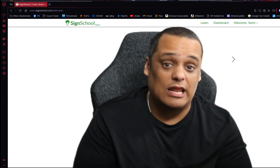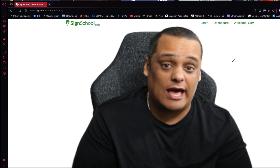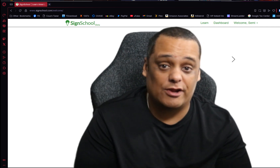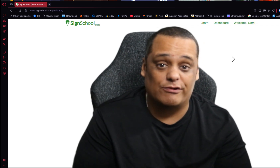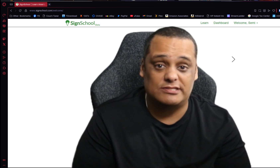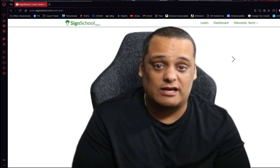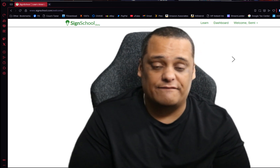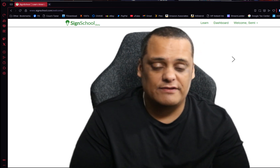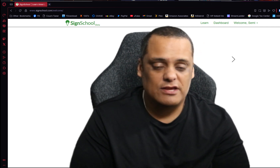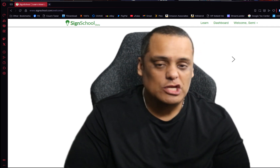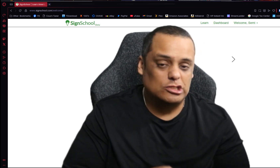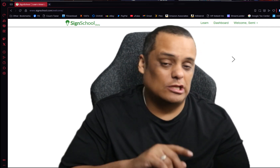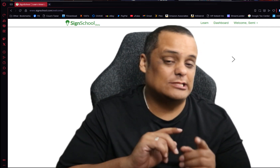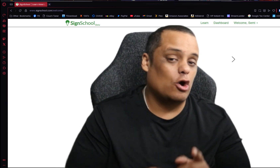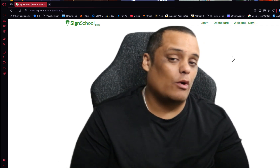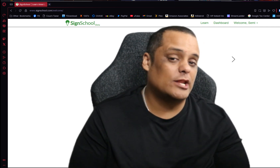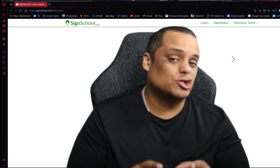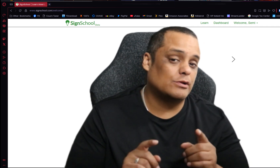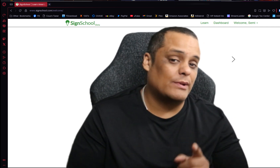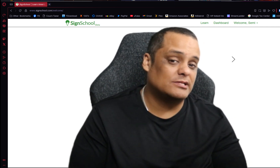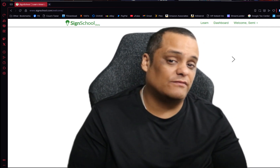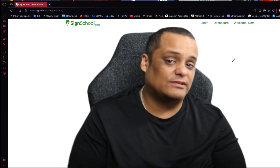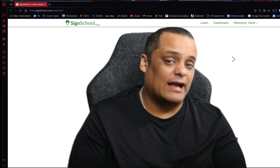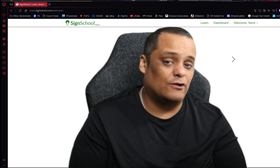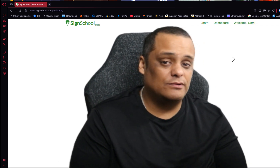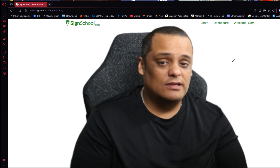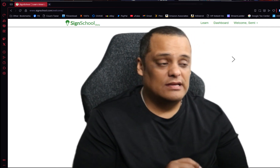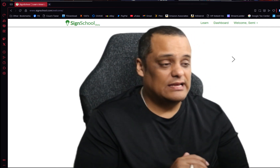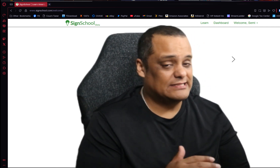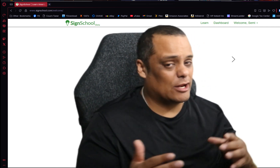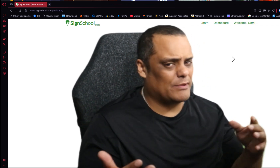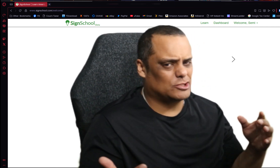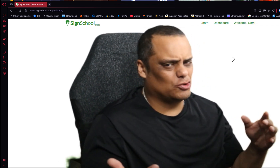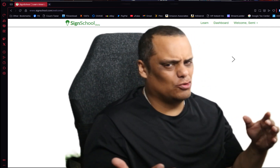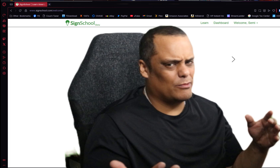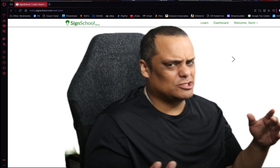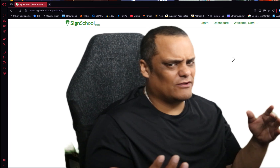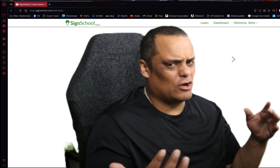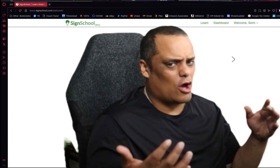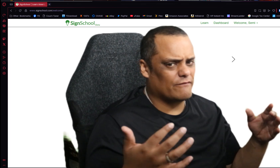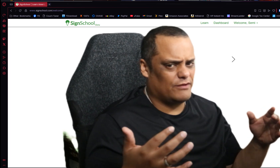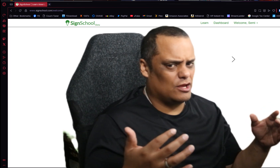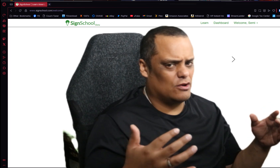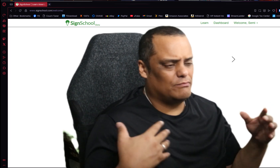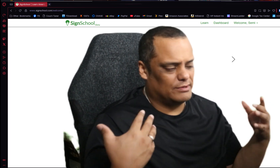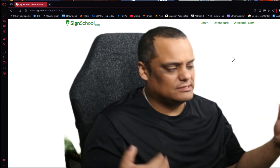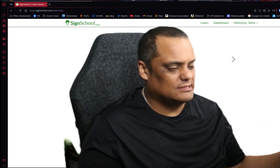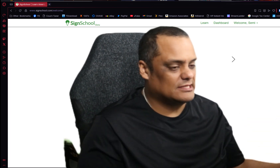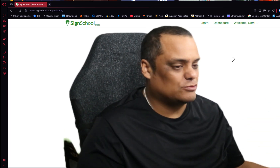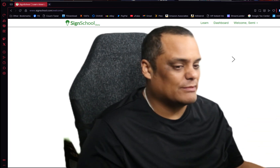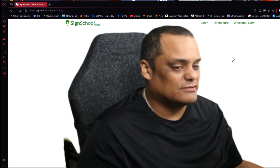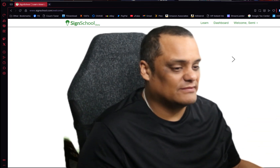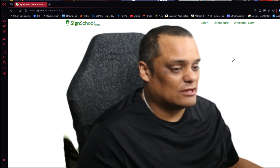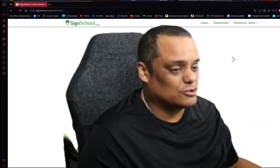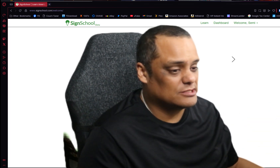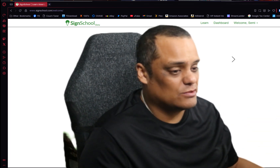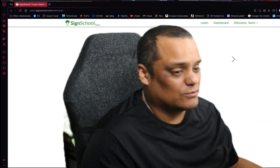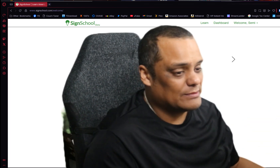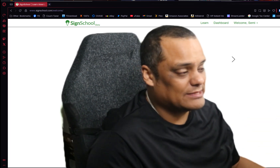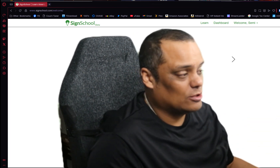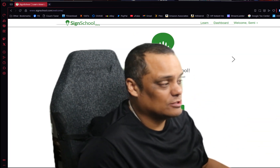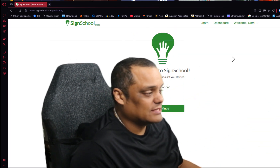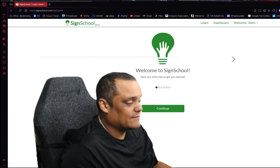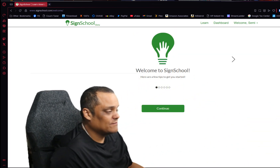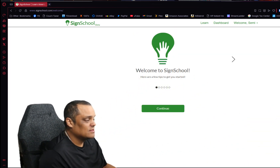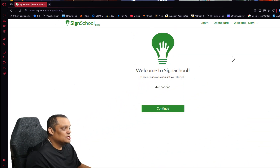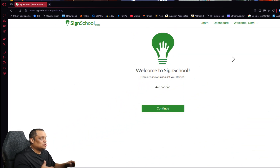a lot of great stuff. So let's go ahead and shrink myself down. It's not going to be too much of a long video, but let's shrink myself down so you can see what the